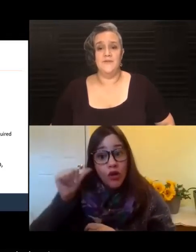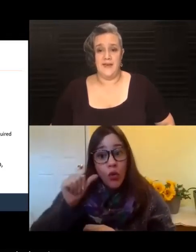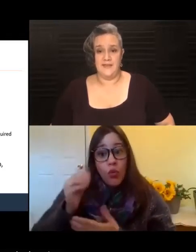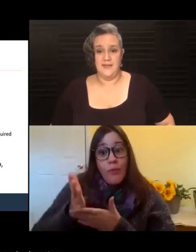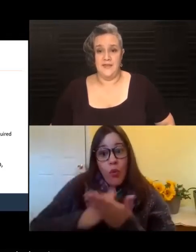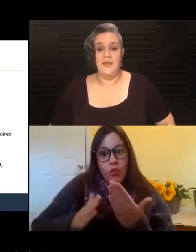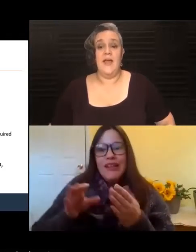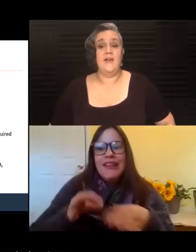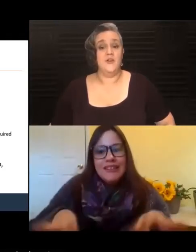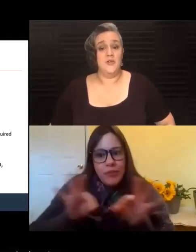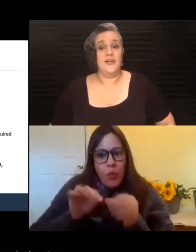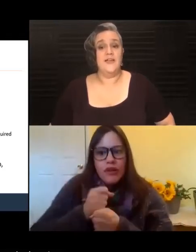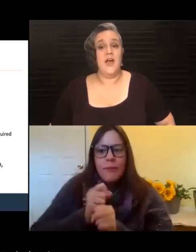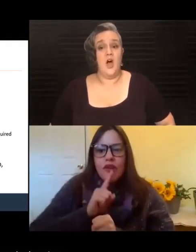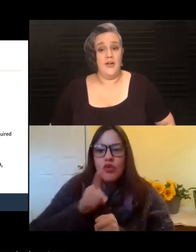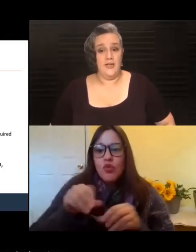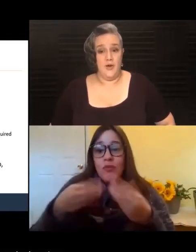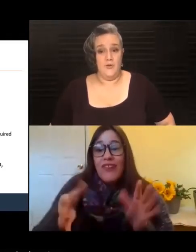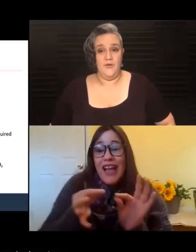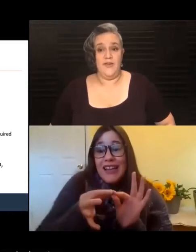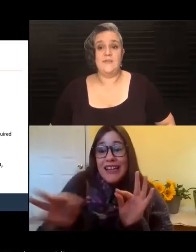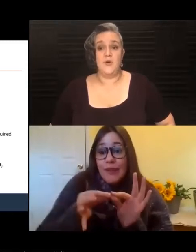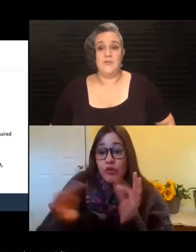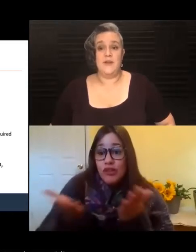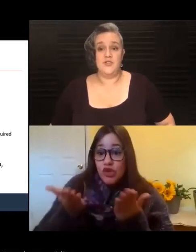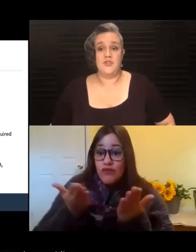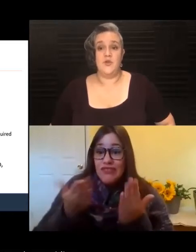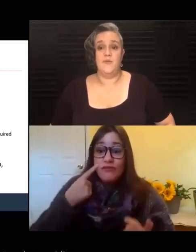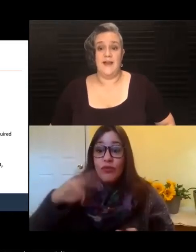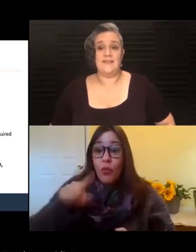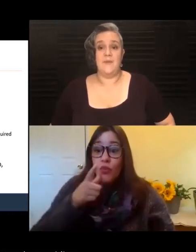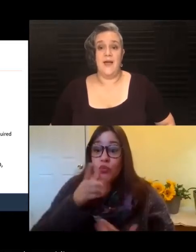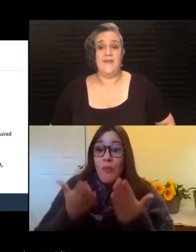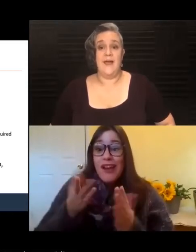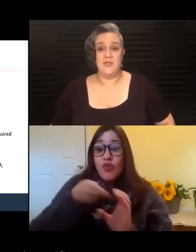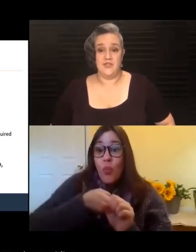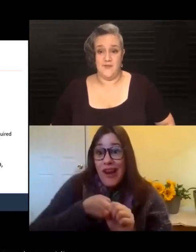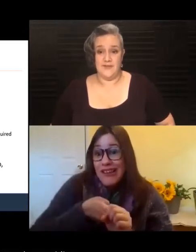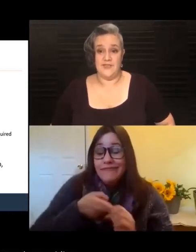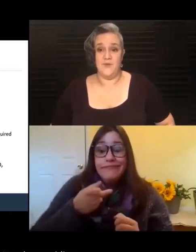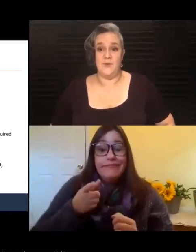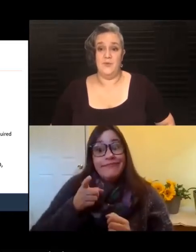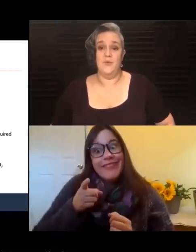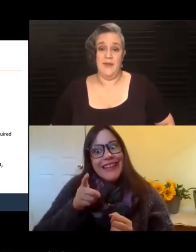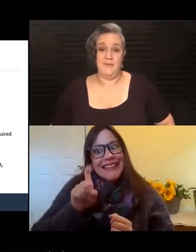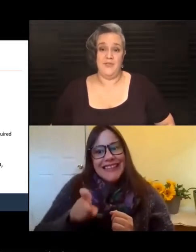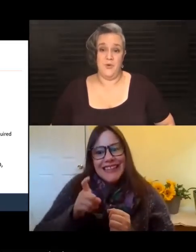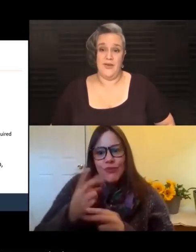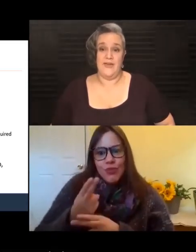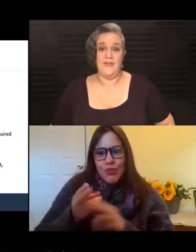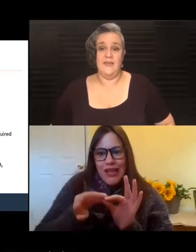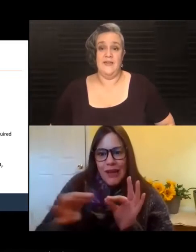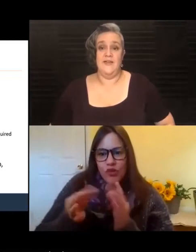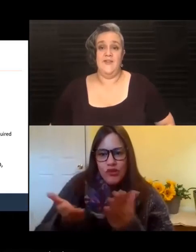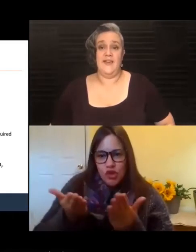virtual event and you're including audio, it's important to make sure that you're providing some kind of captioning services for people who may be